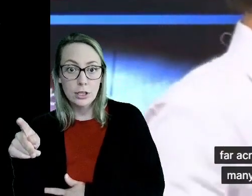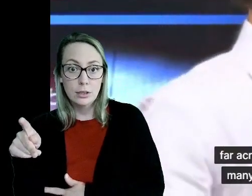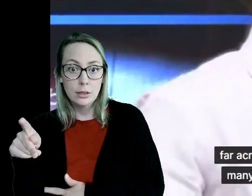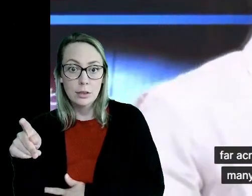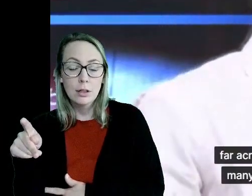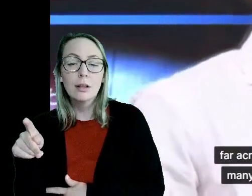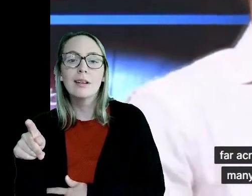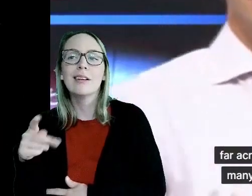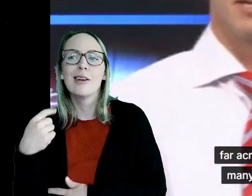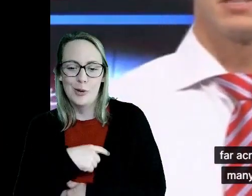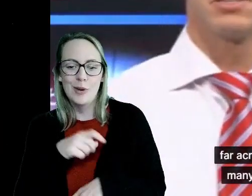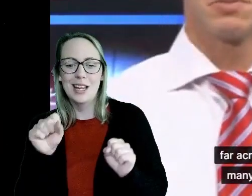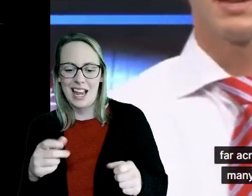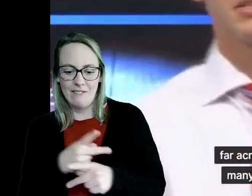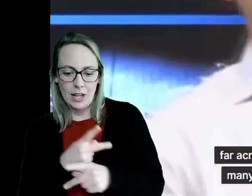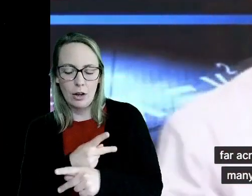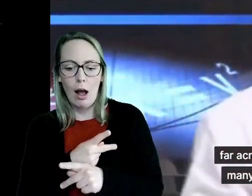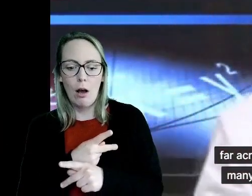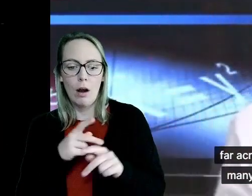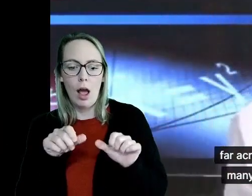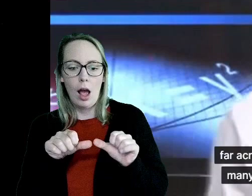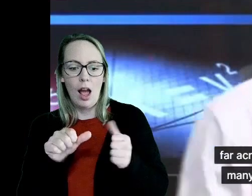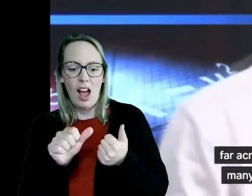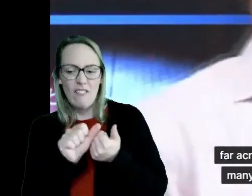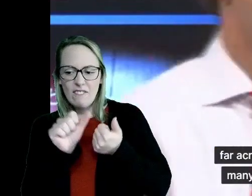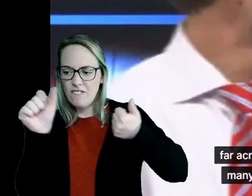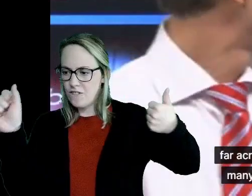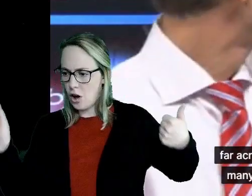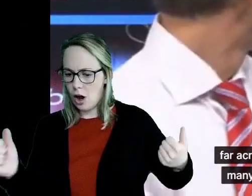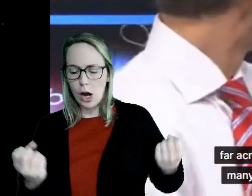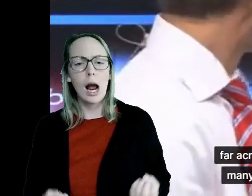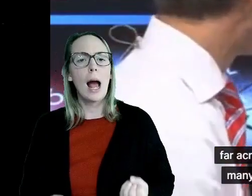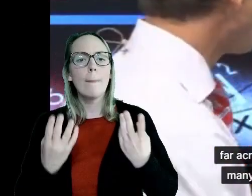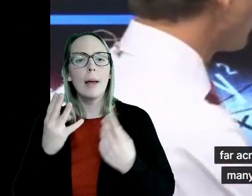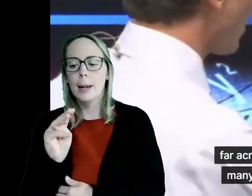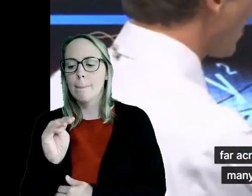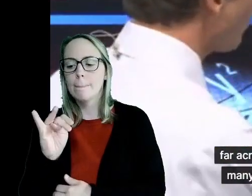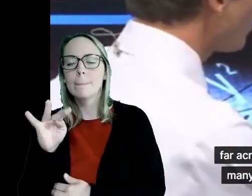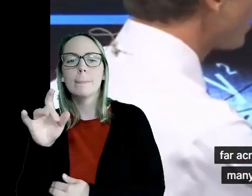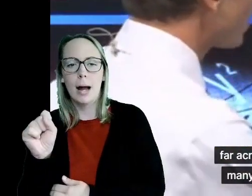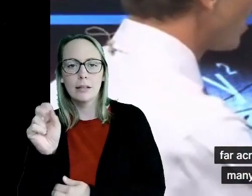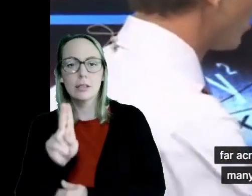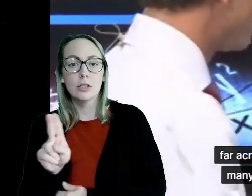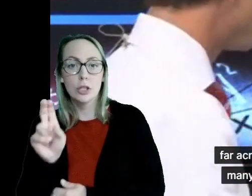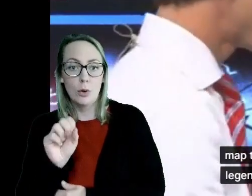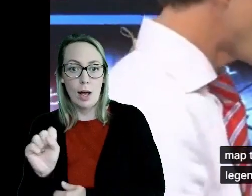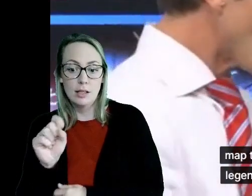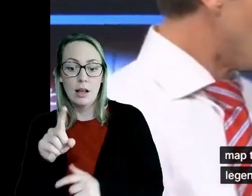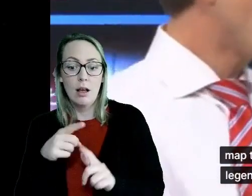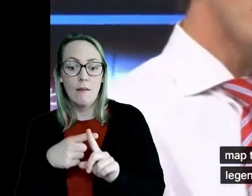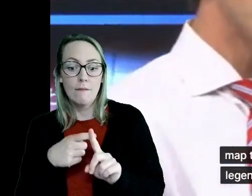how far across the United States span is. How many miles is that? Well, in every